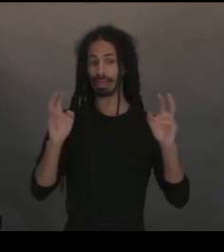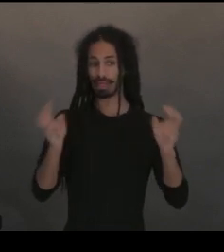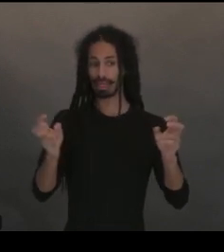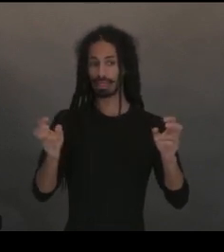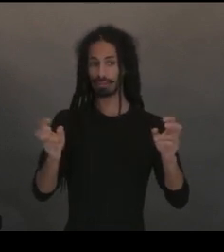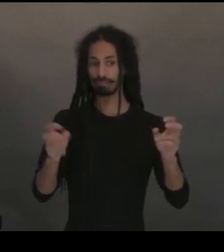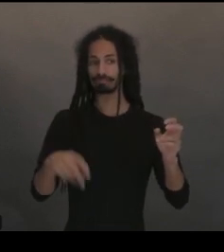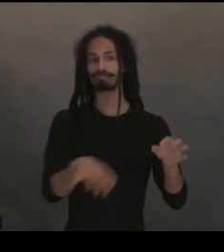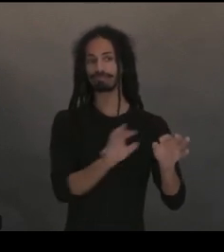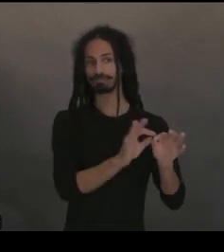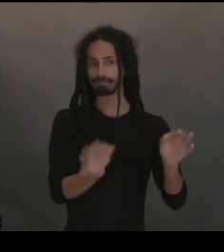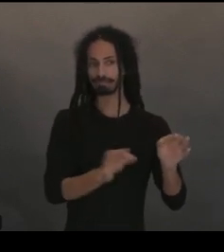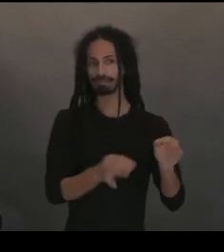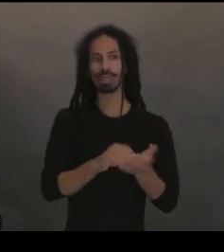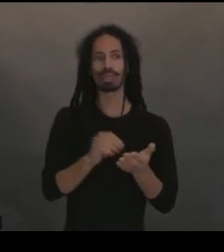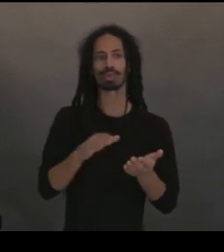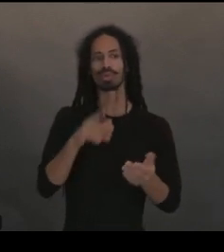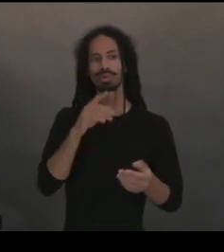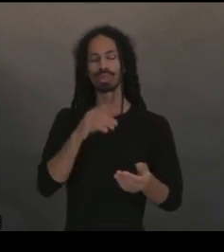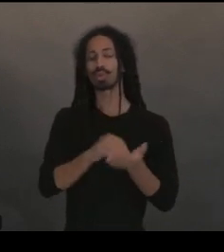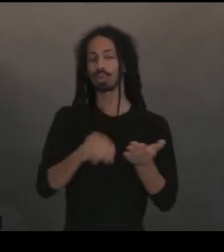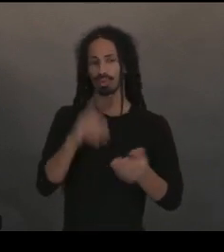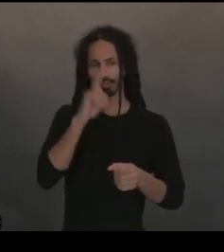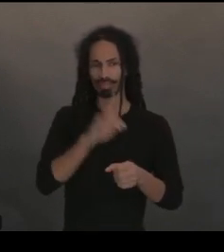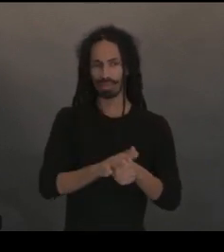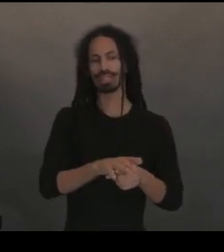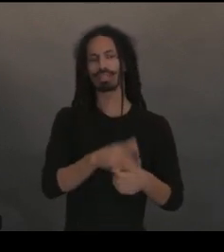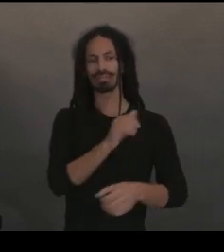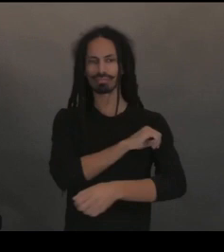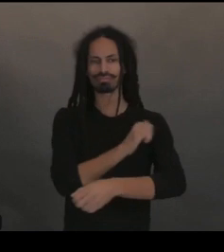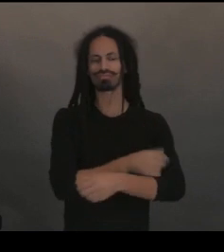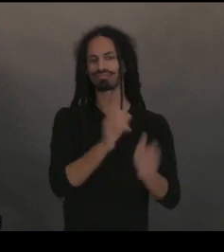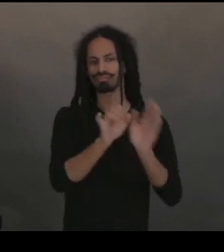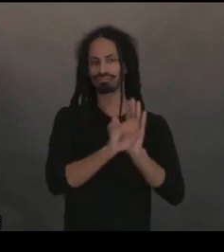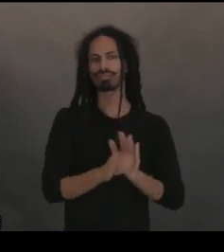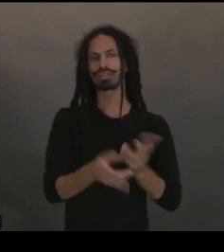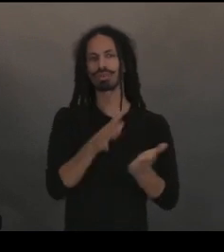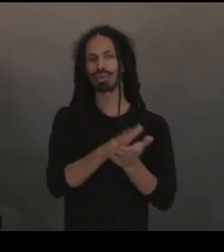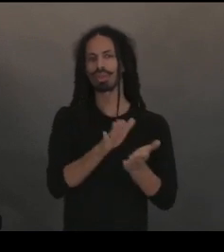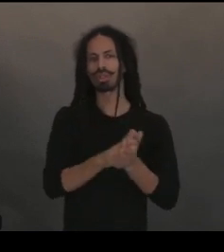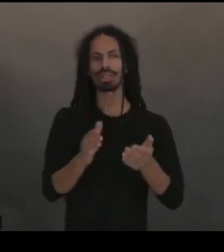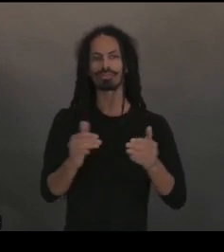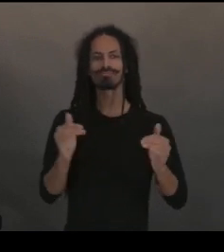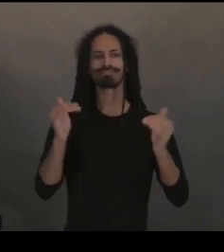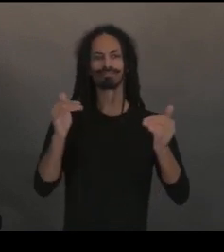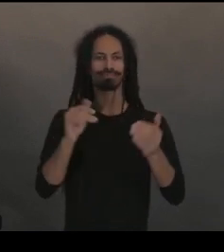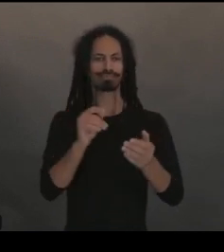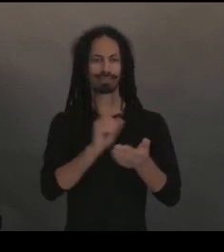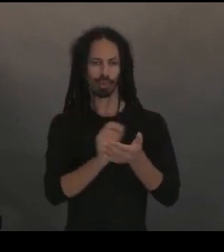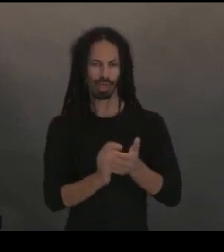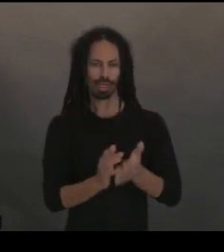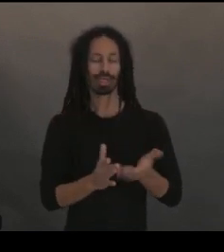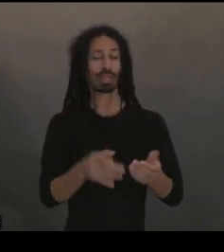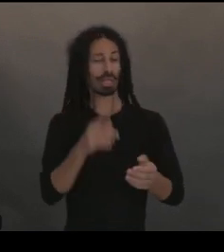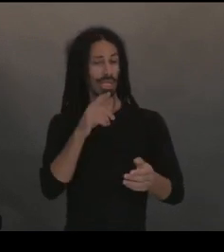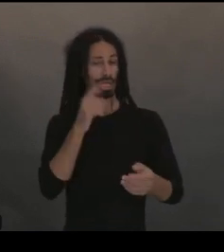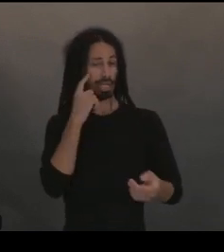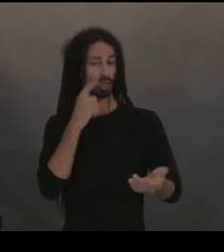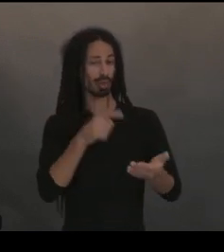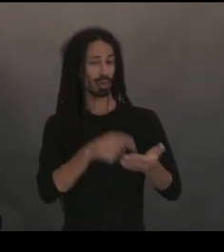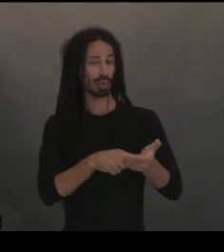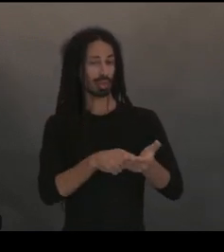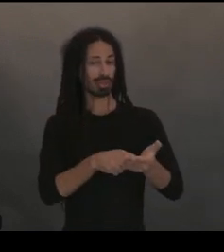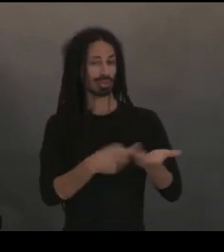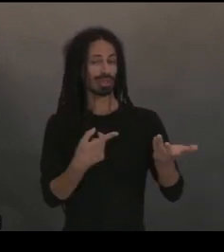Student Beliefs and Attitudes about Authorial Identity in Academic Writing, in yellow. Notice that the